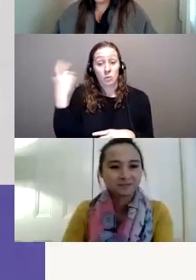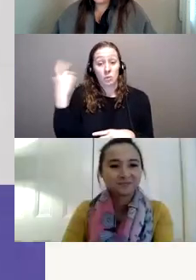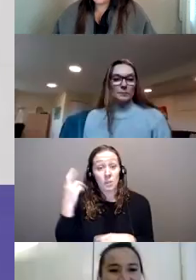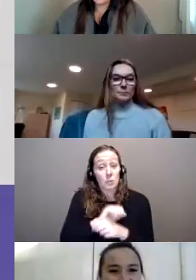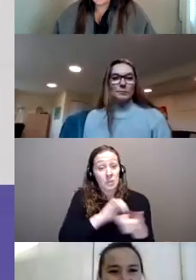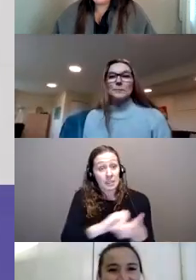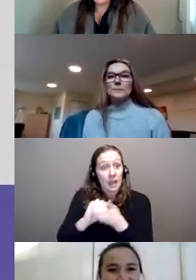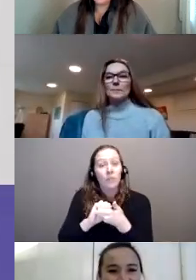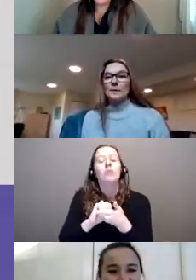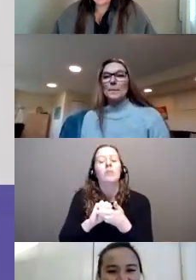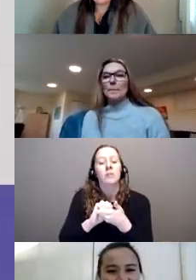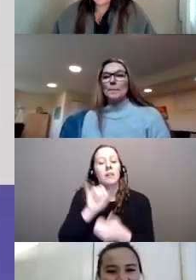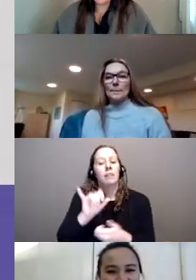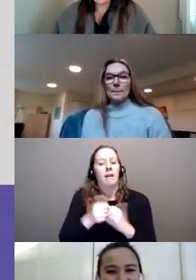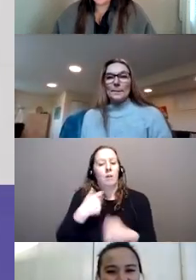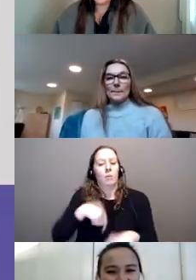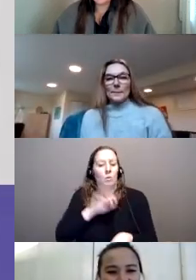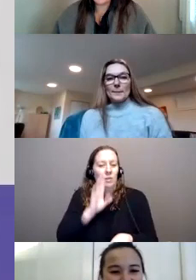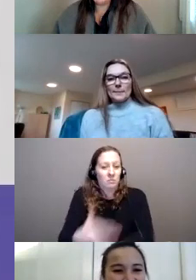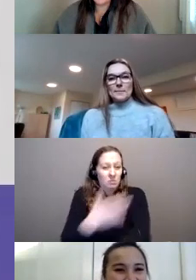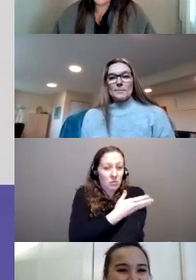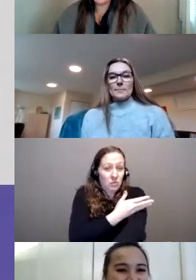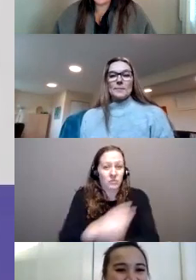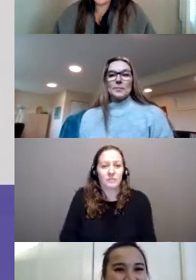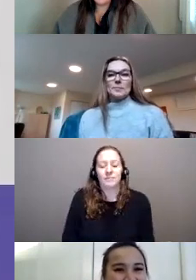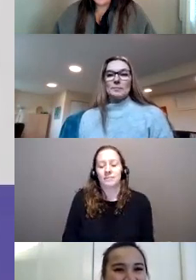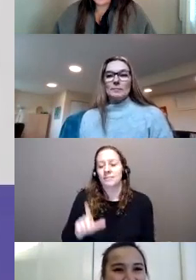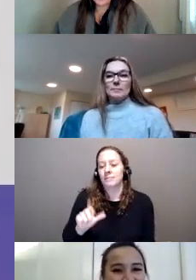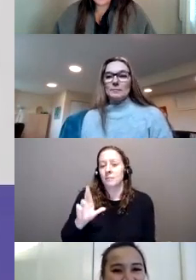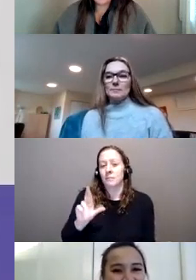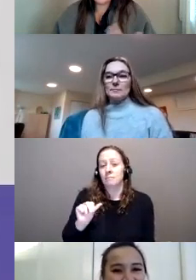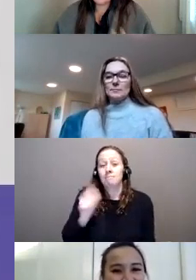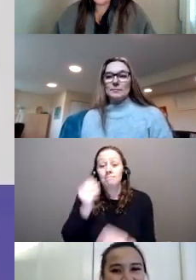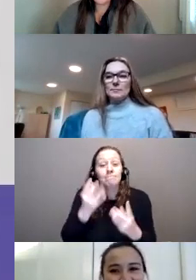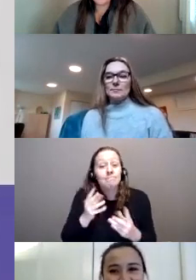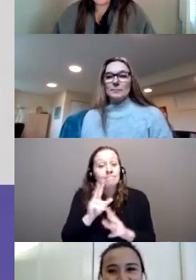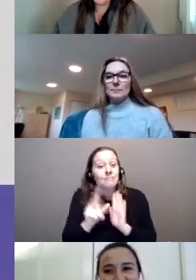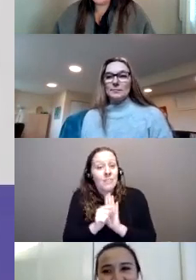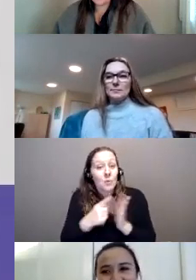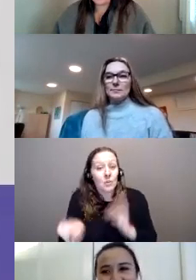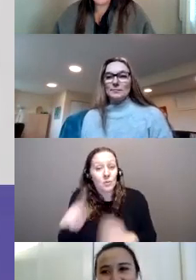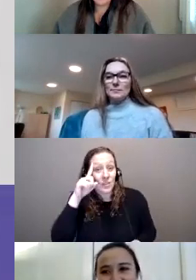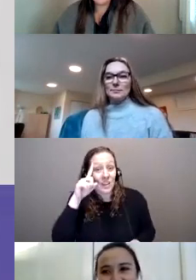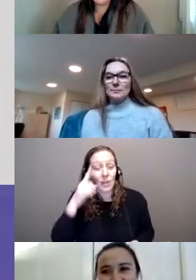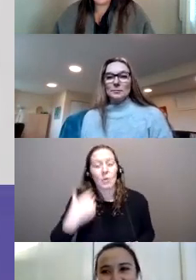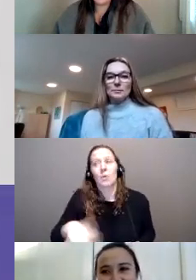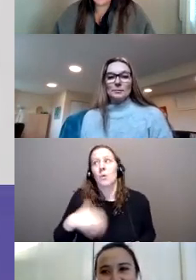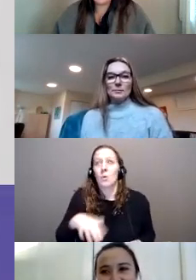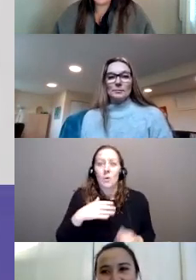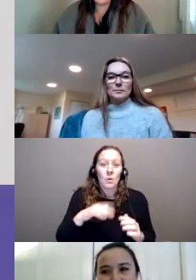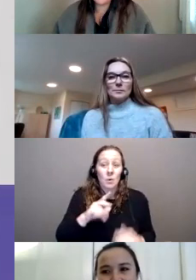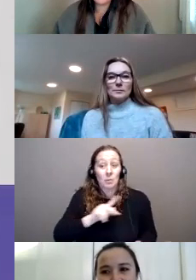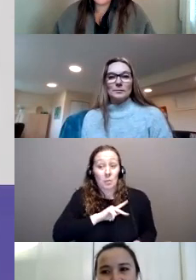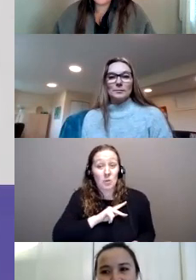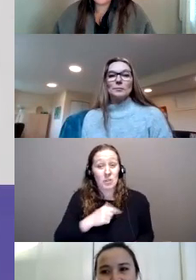Please let us know your comments in the chat box about the video where I'll speak personally. I feel proud and honored that we were